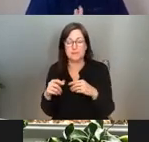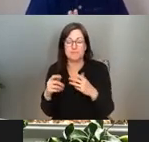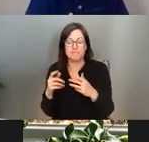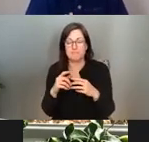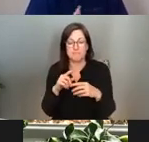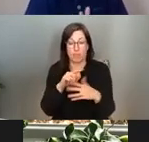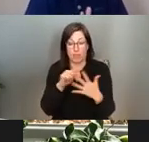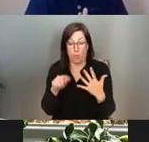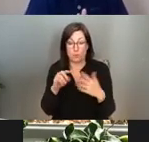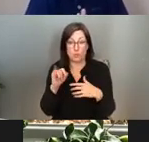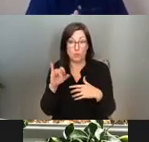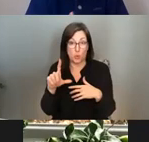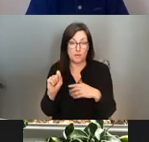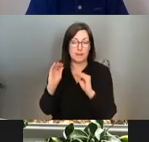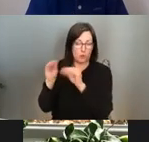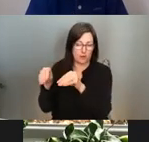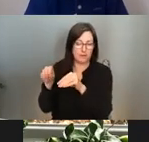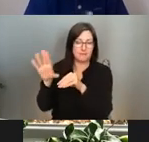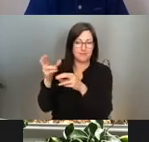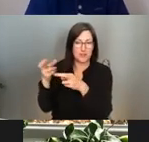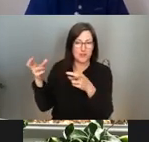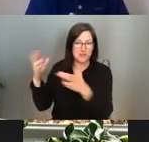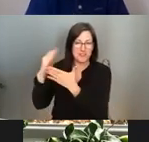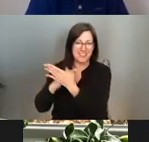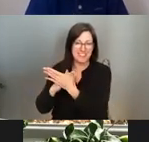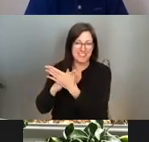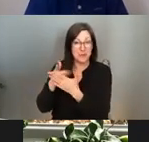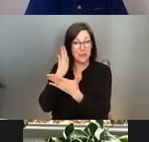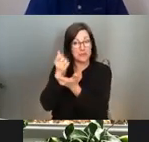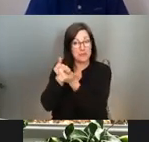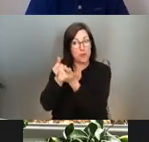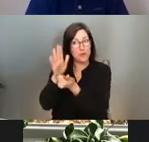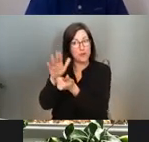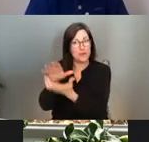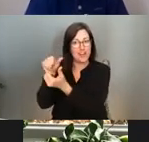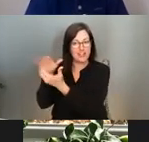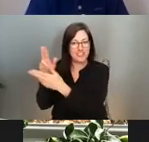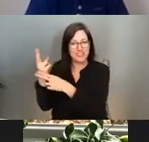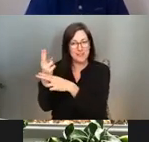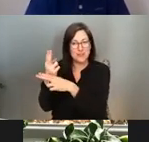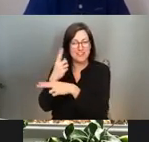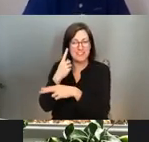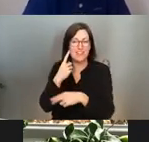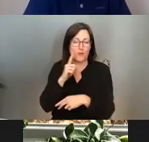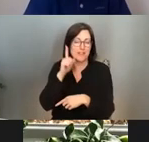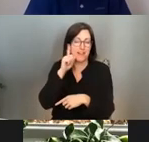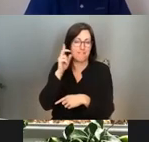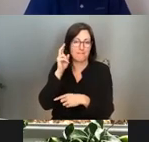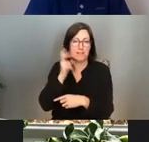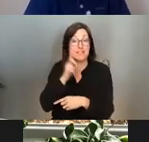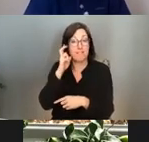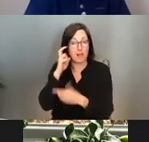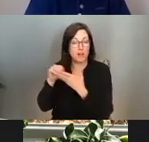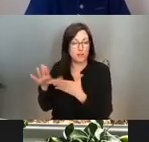toolbox of things to use in supporting these types of strategies for our deaf-blind learners. We'll move